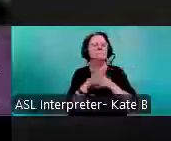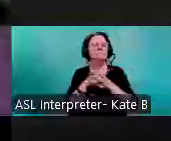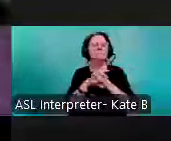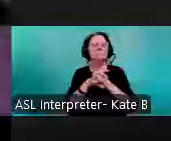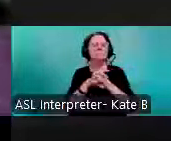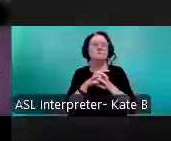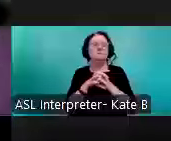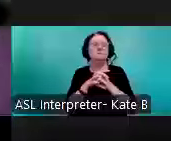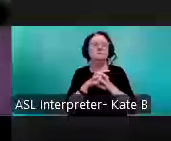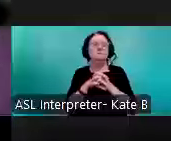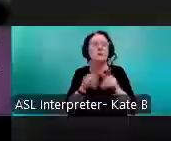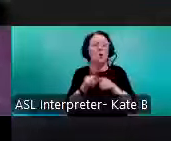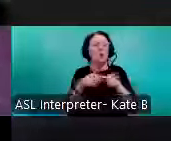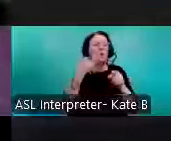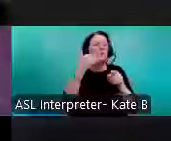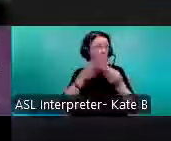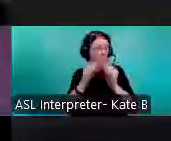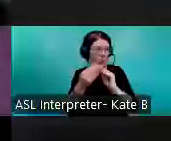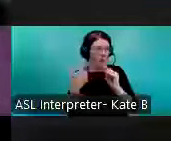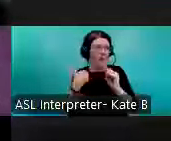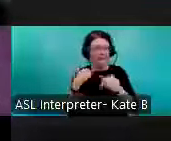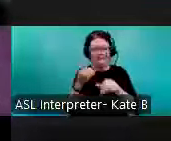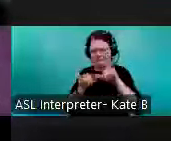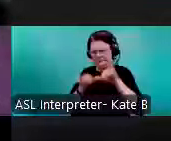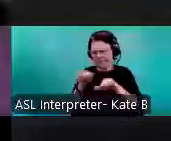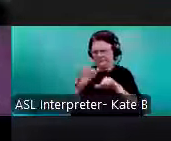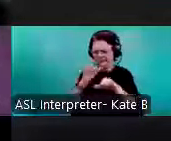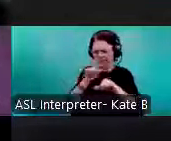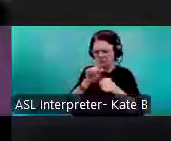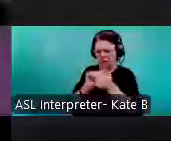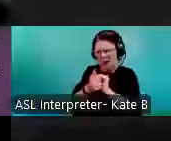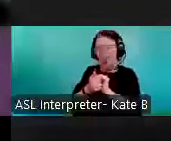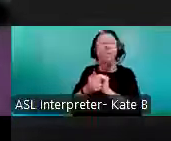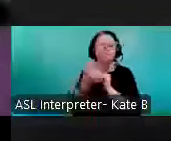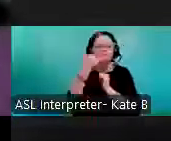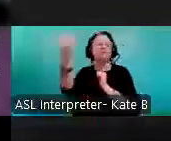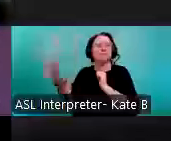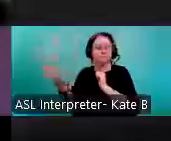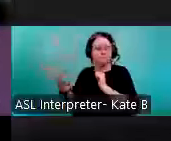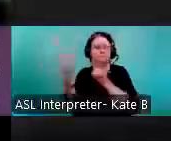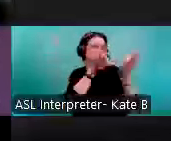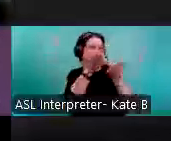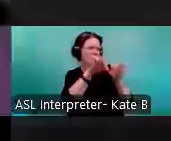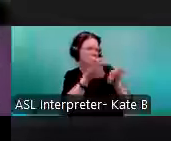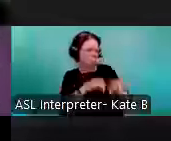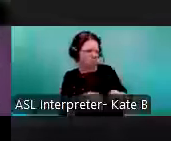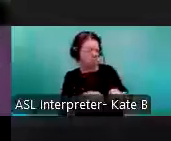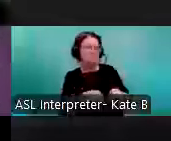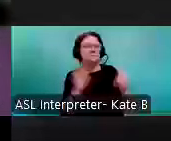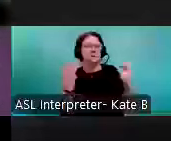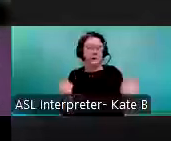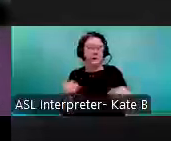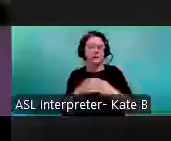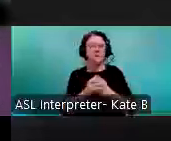As well as a hotline that we have that people can call if you run into problems along the way. You can always call us and we will walk you through